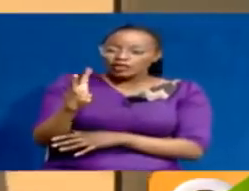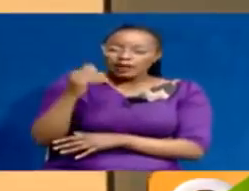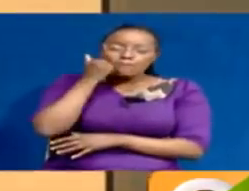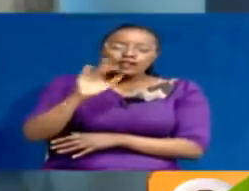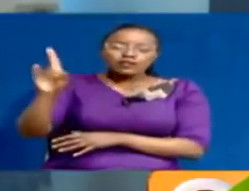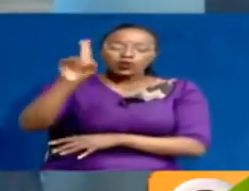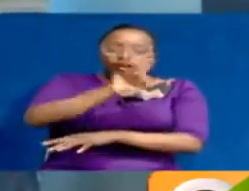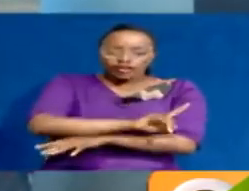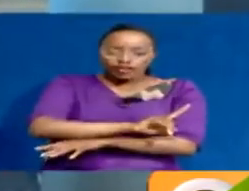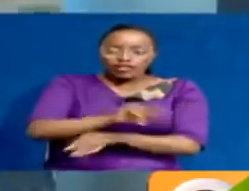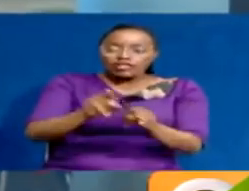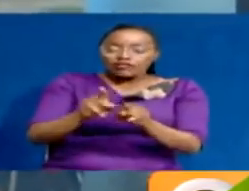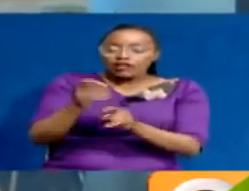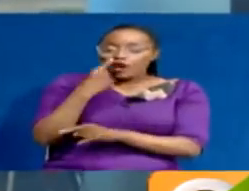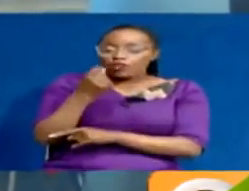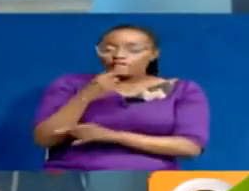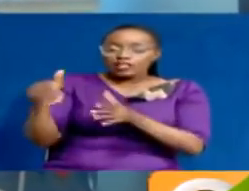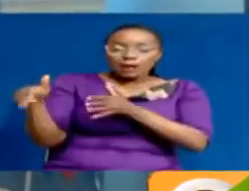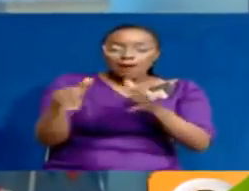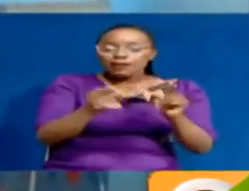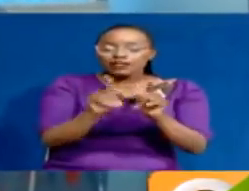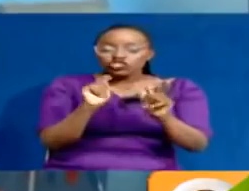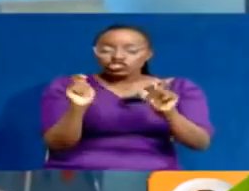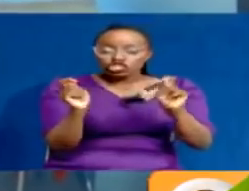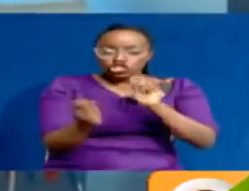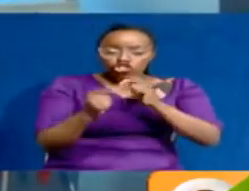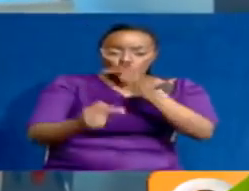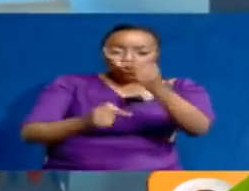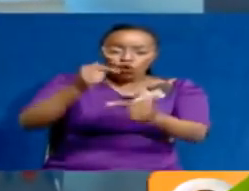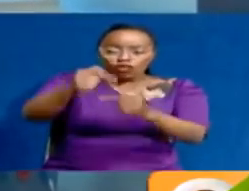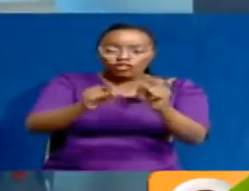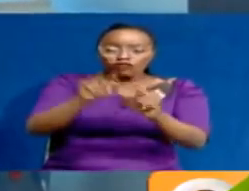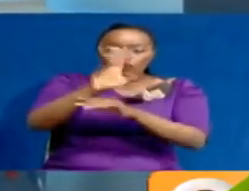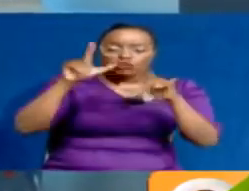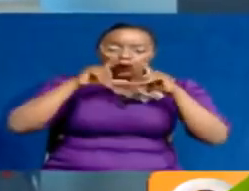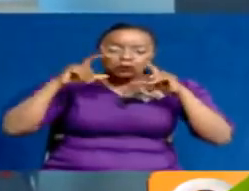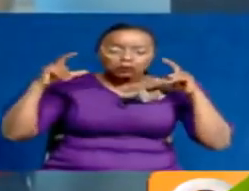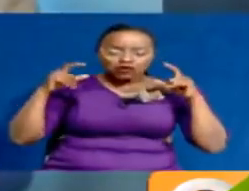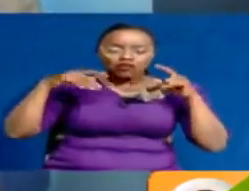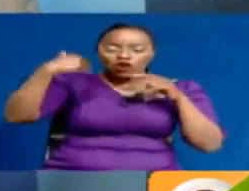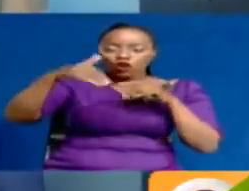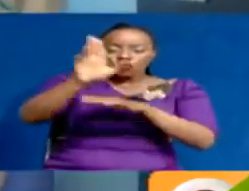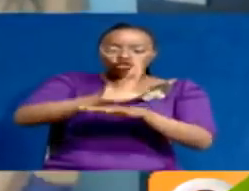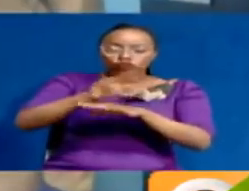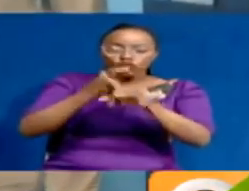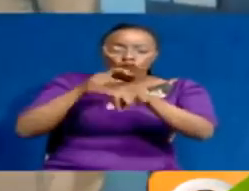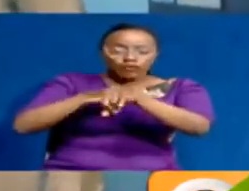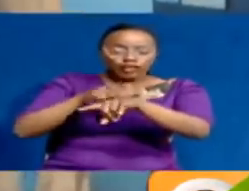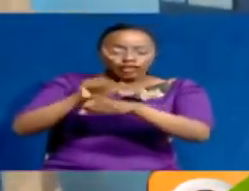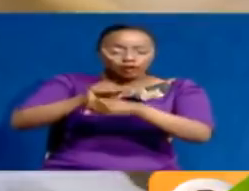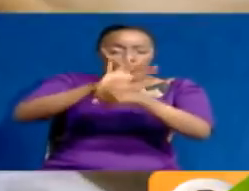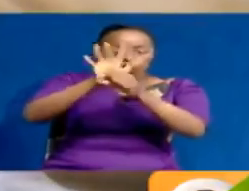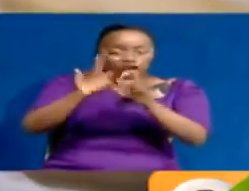patients in a day. And the treatment methods are evolving. Whilst face masks have been used since the start of